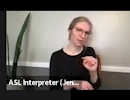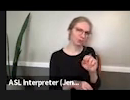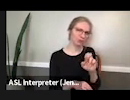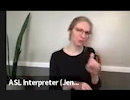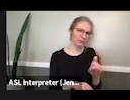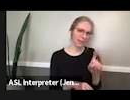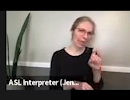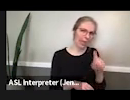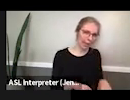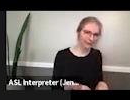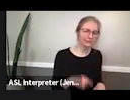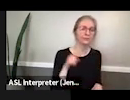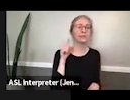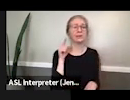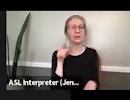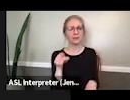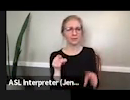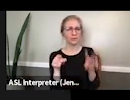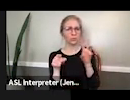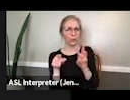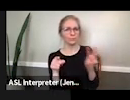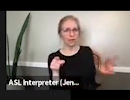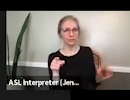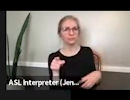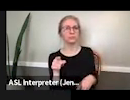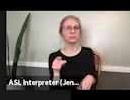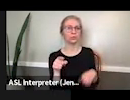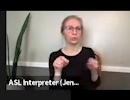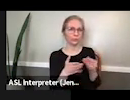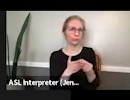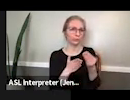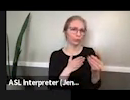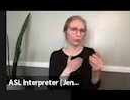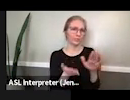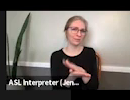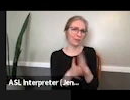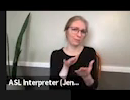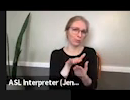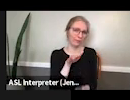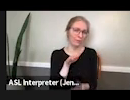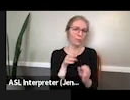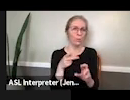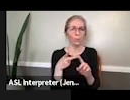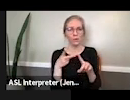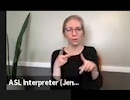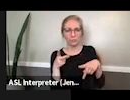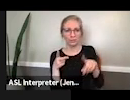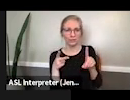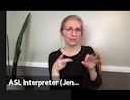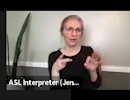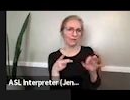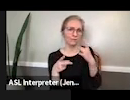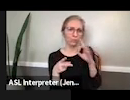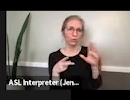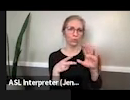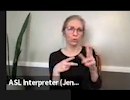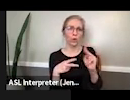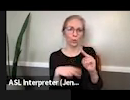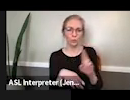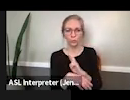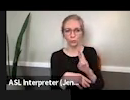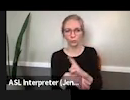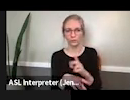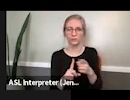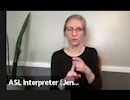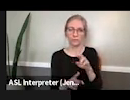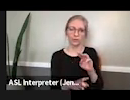This is their website, and you can purchase paper copies or PDF for your own use of the matrix off that